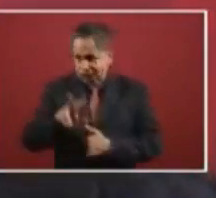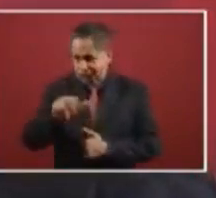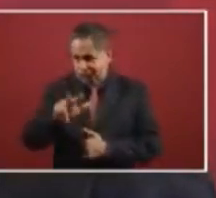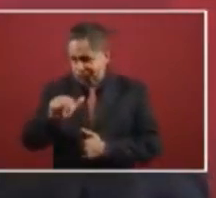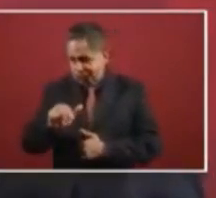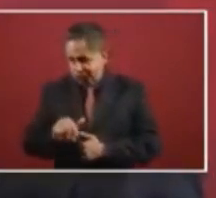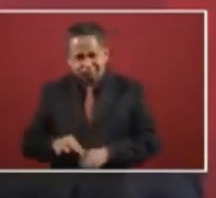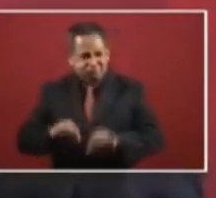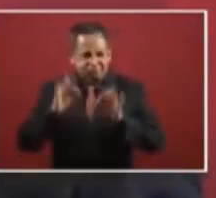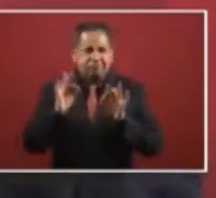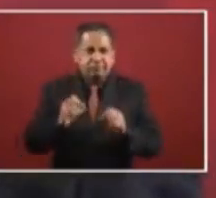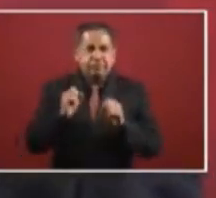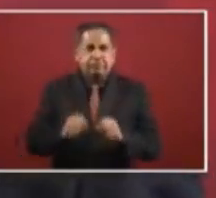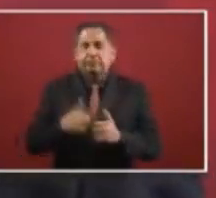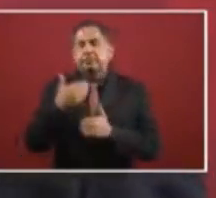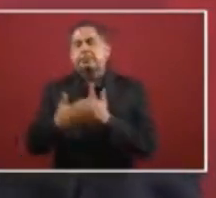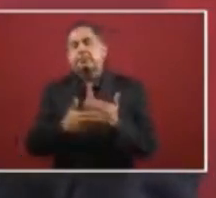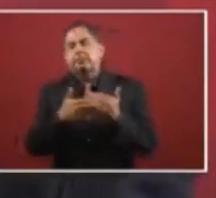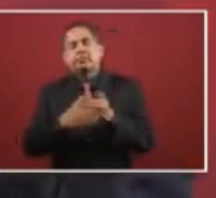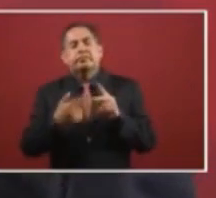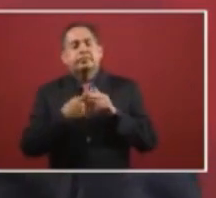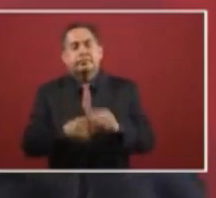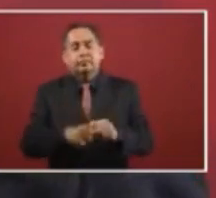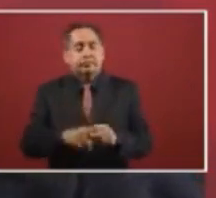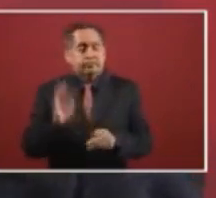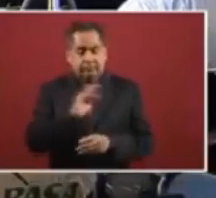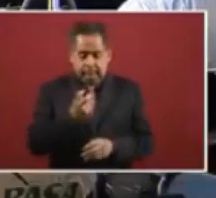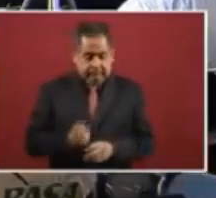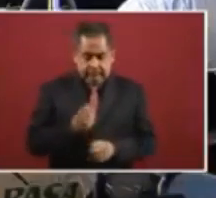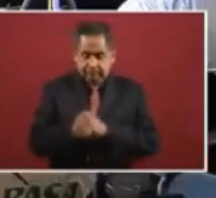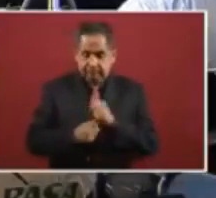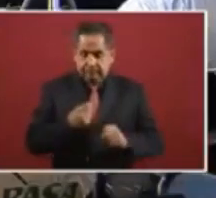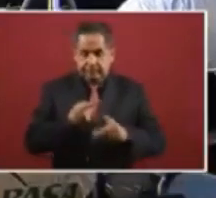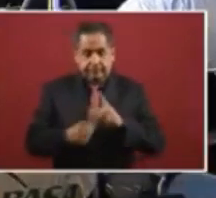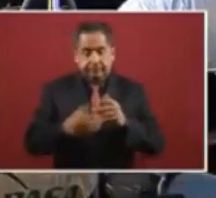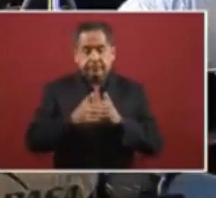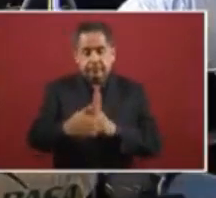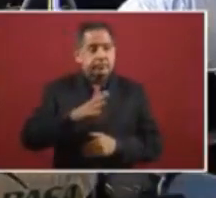the government programs be able to run.